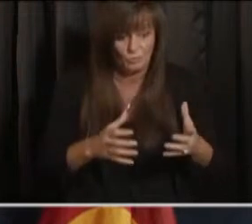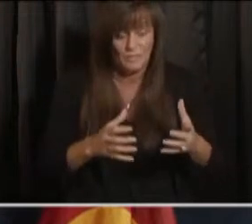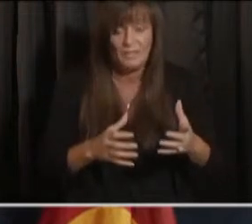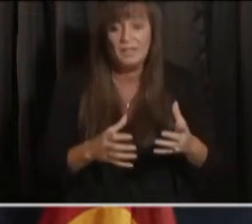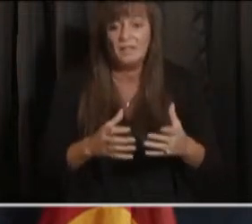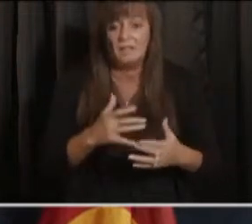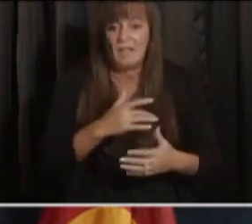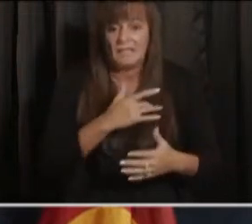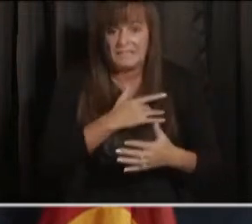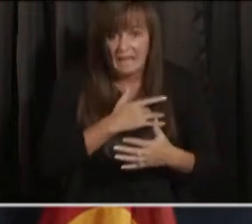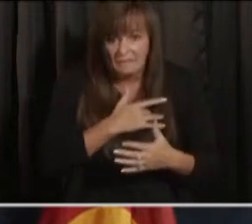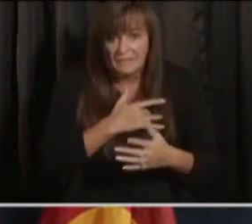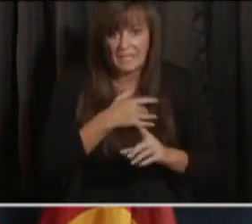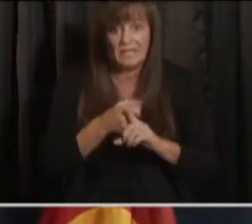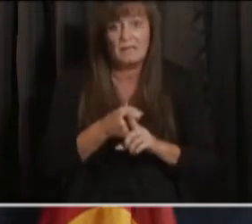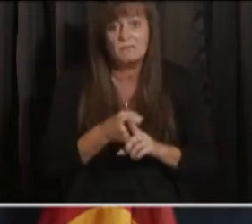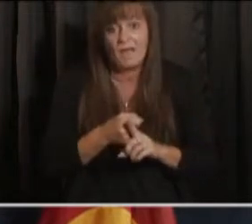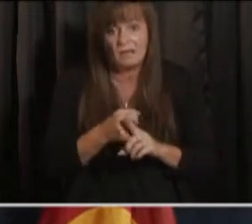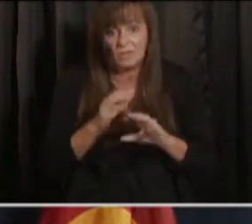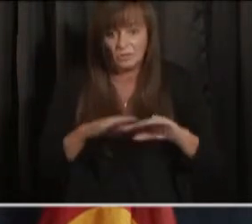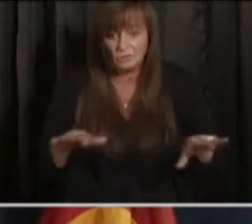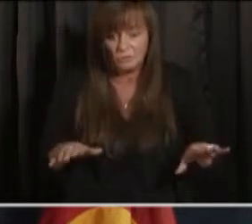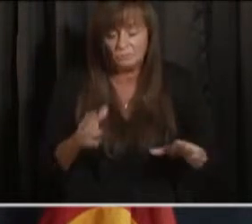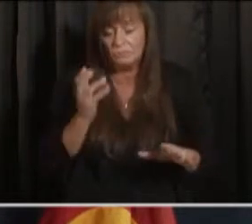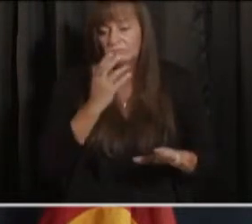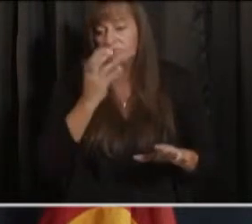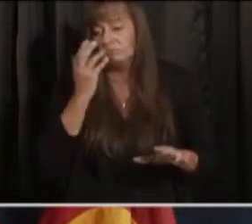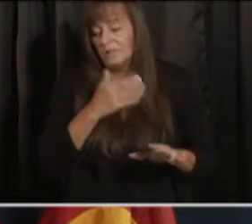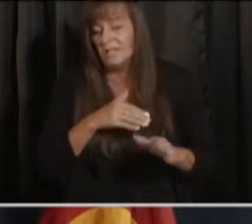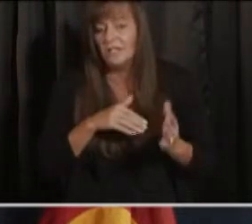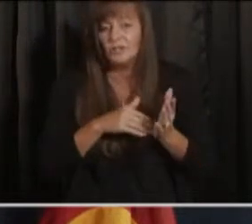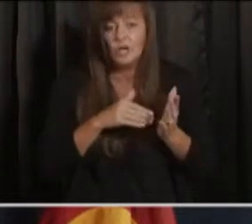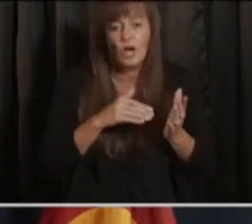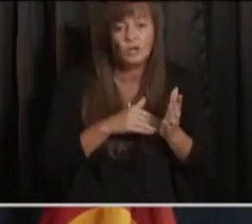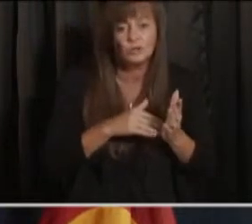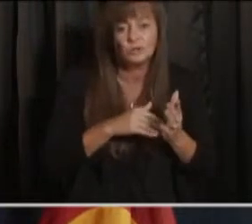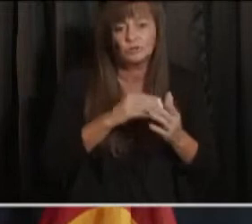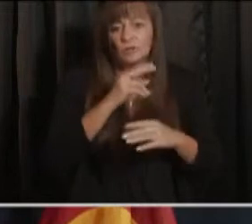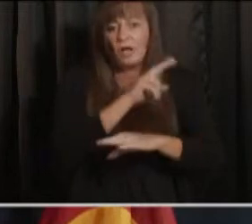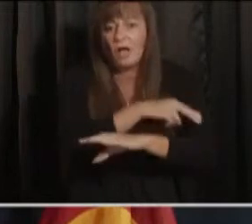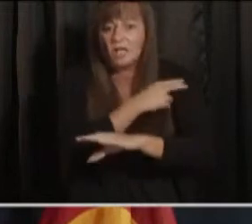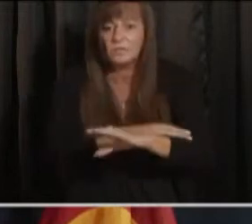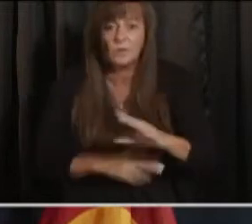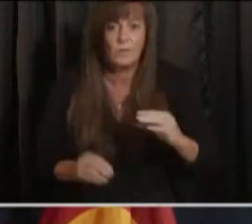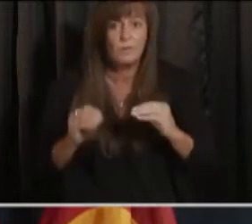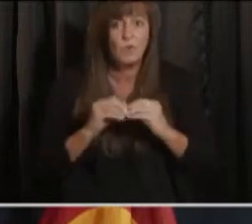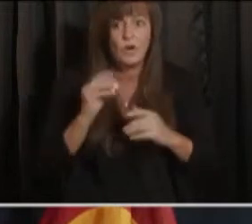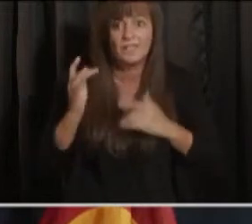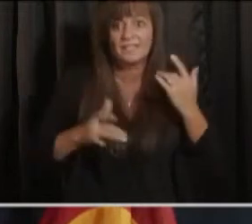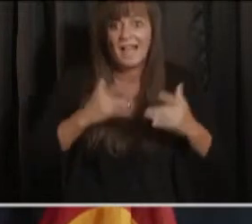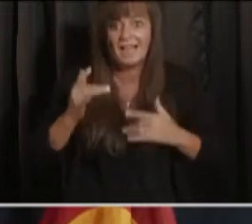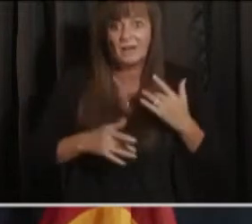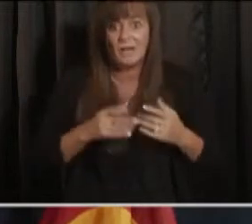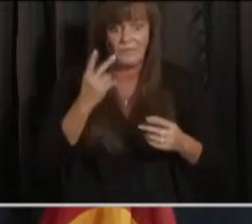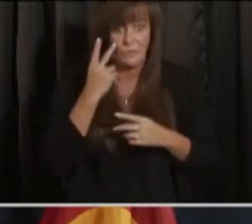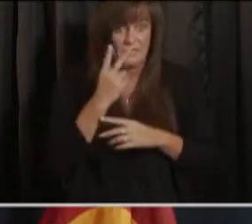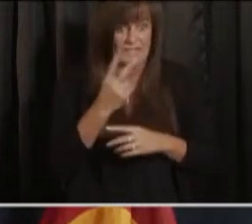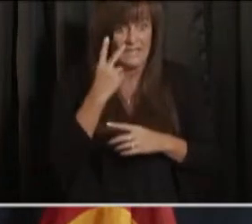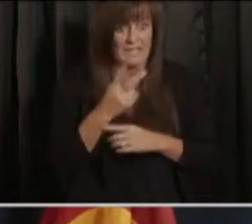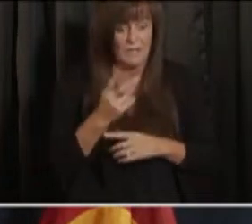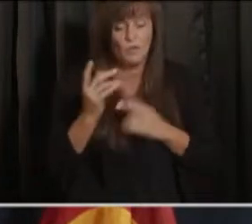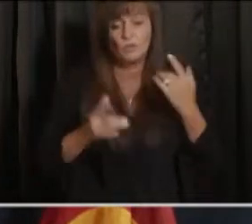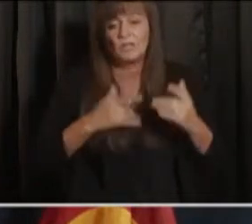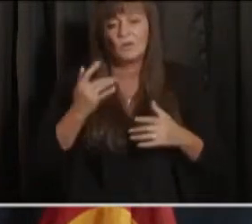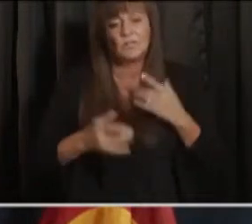people, as we are every day, and handling this as doctors in pediatric wards are, the more excited you are to essentially eliminate the risk for your